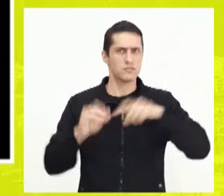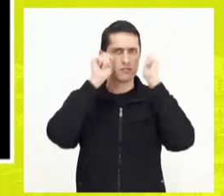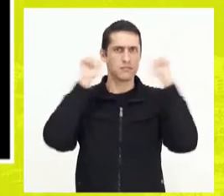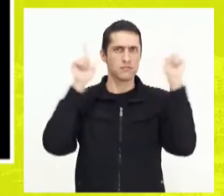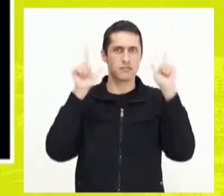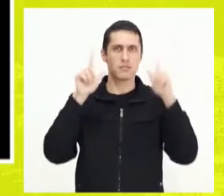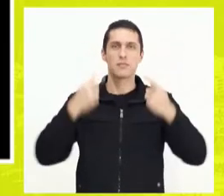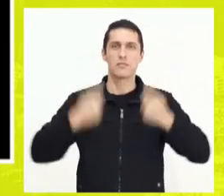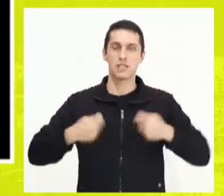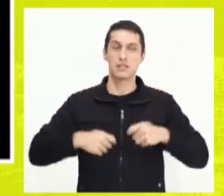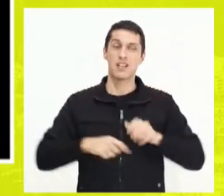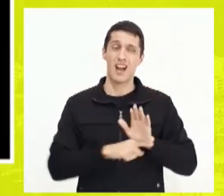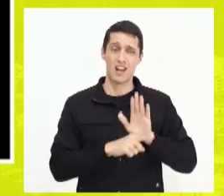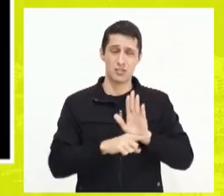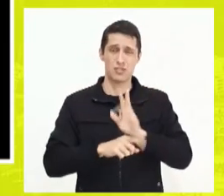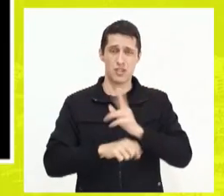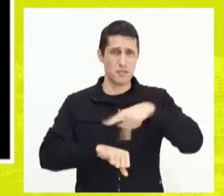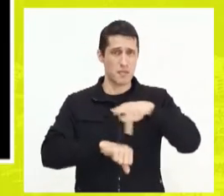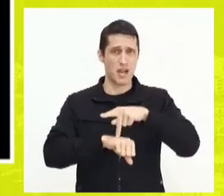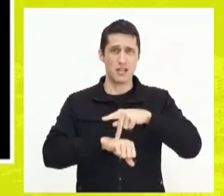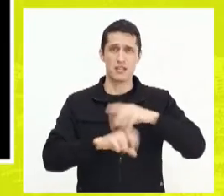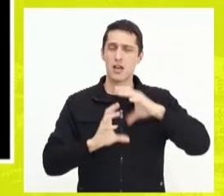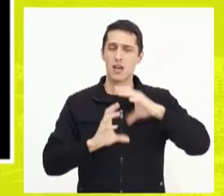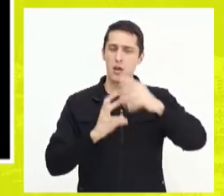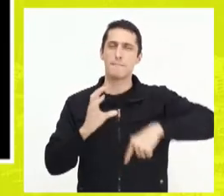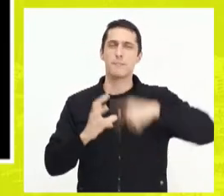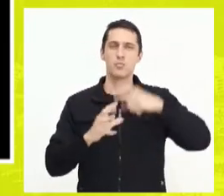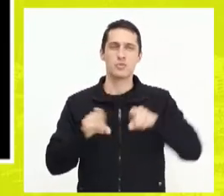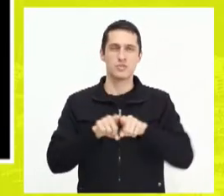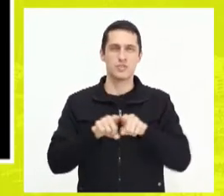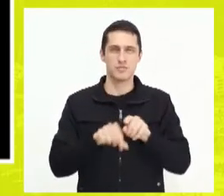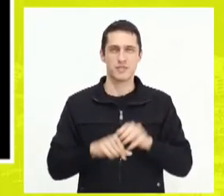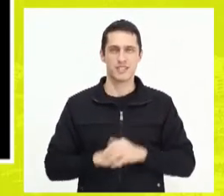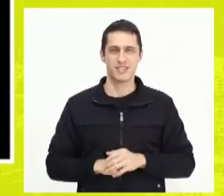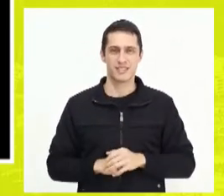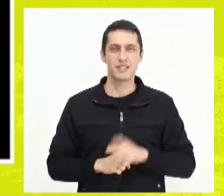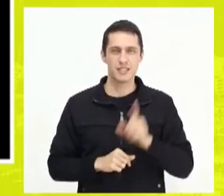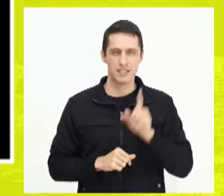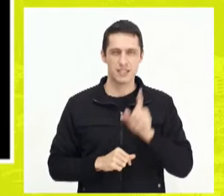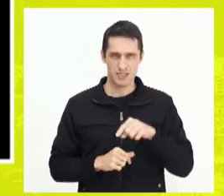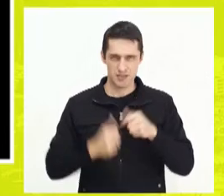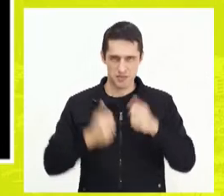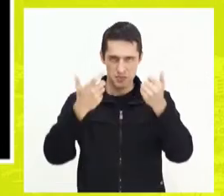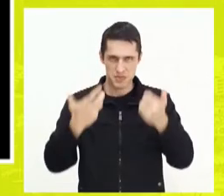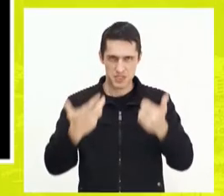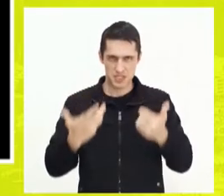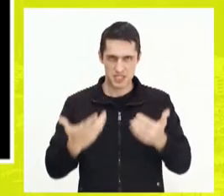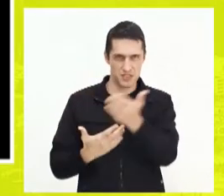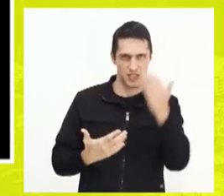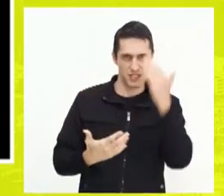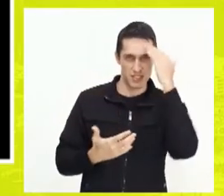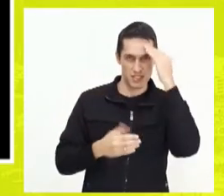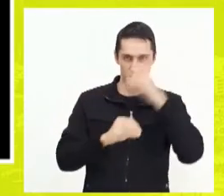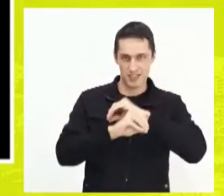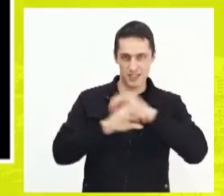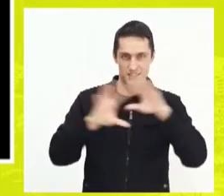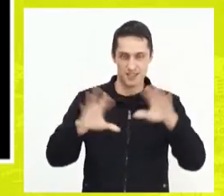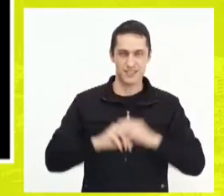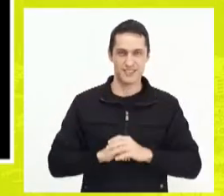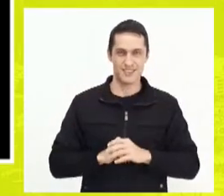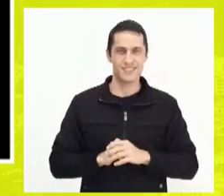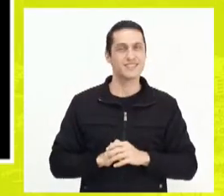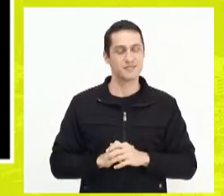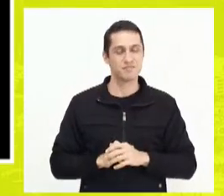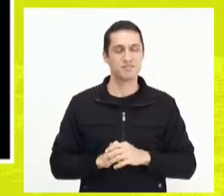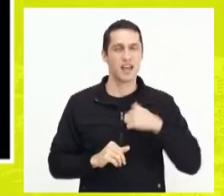to understand what's really going on not only in our country brazil but another so basically i don't know if i made